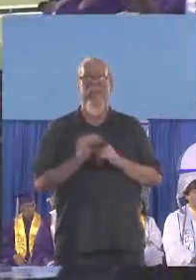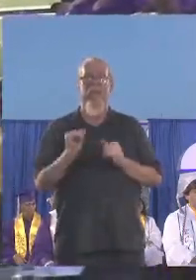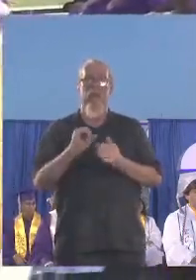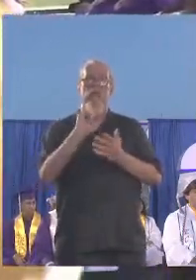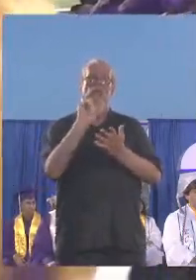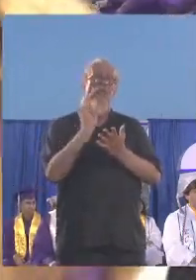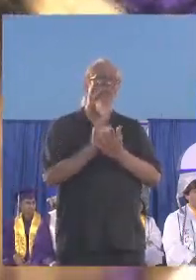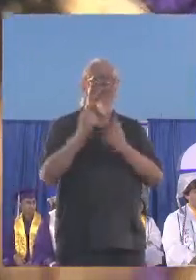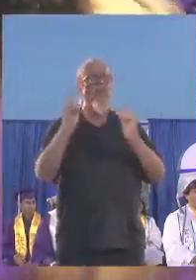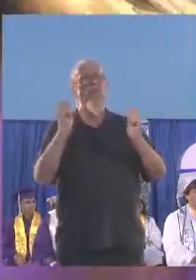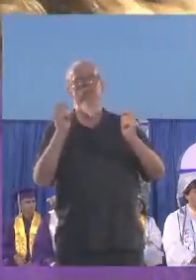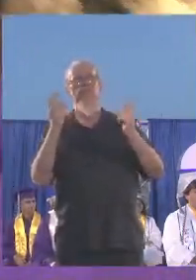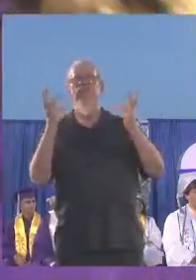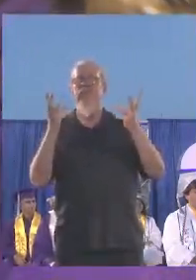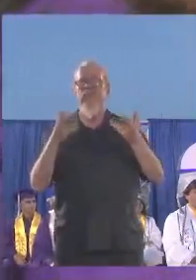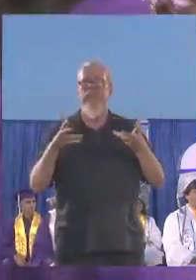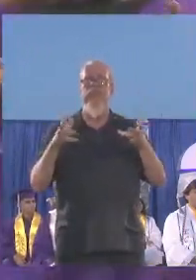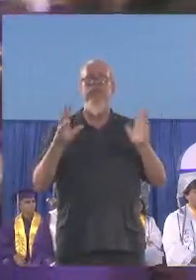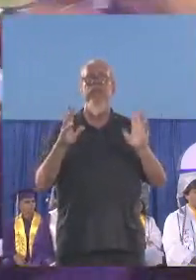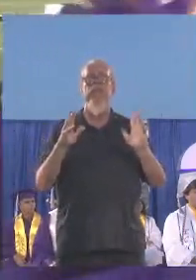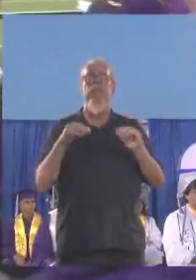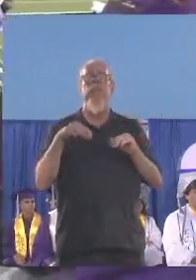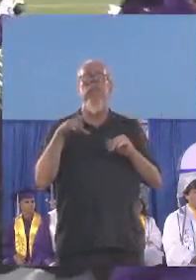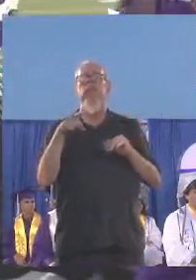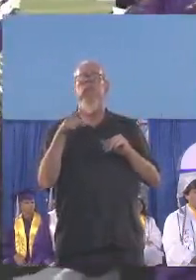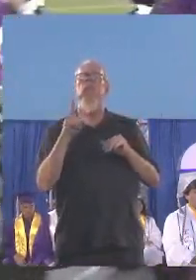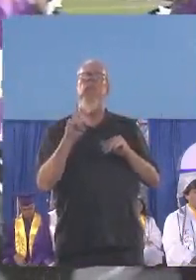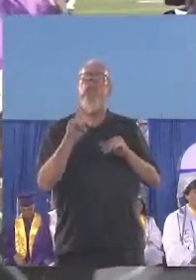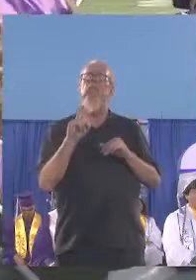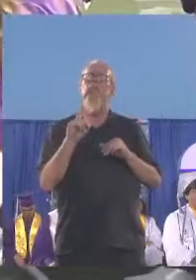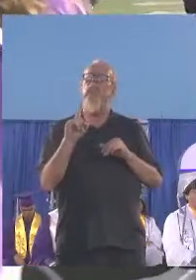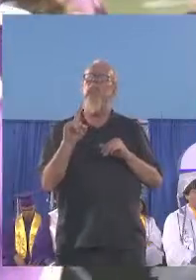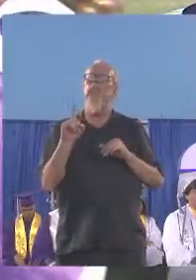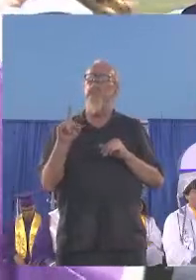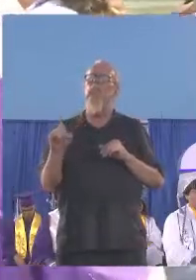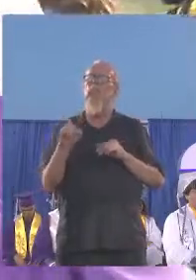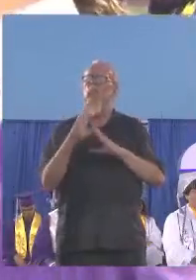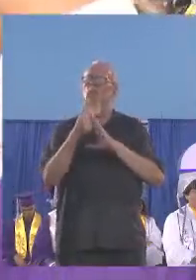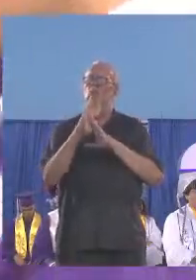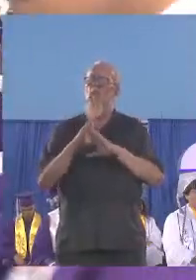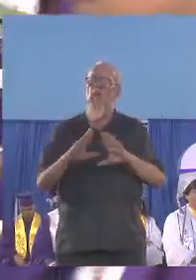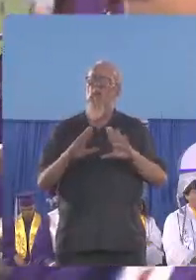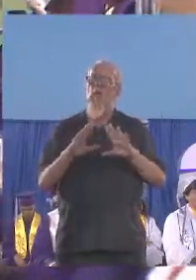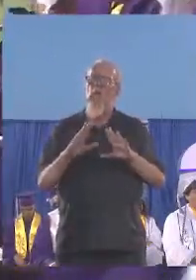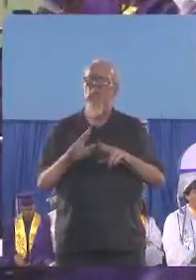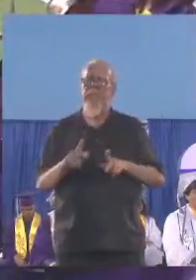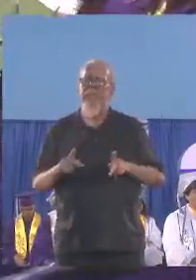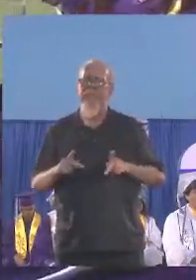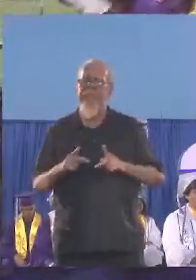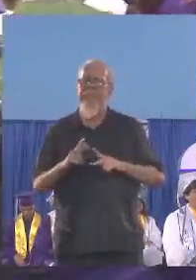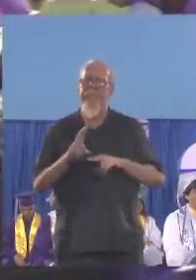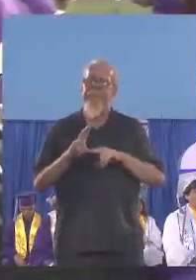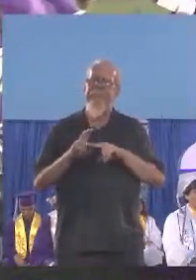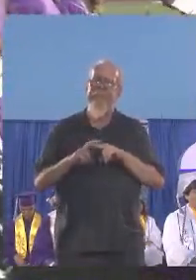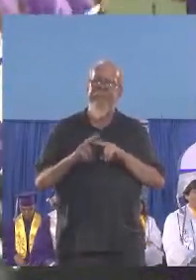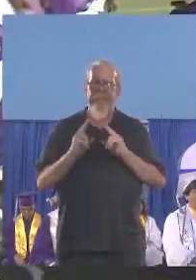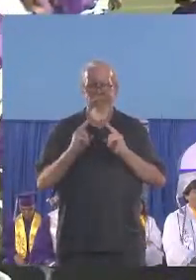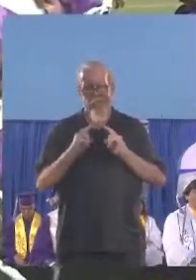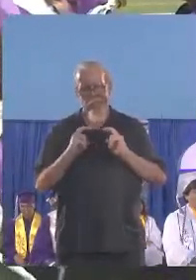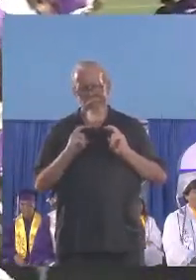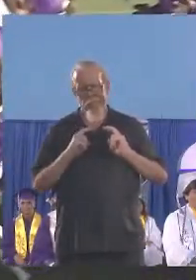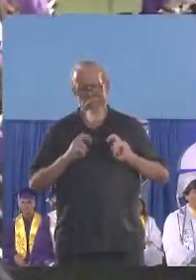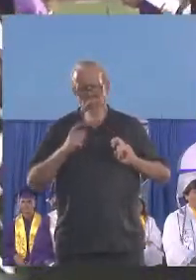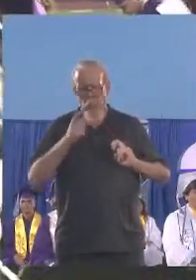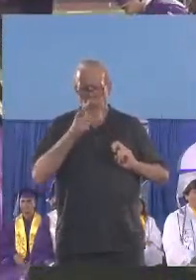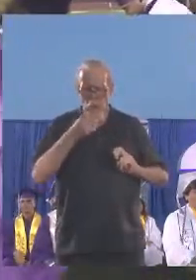have ended, I want you to find a quiet spot to reflect on who you are deep down